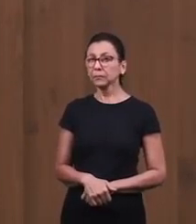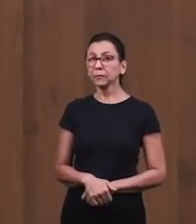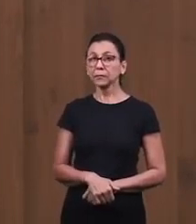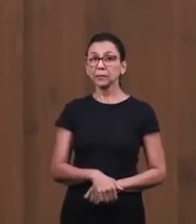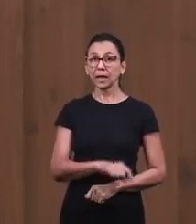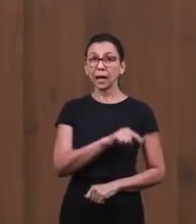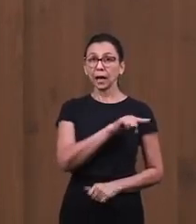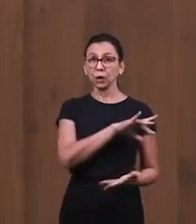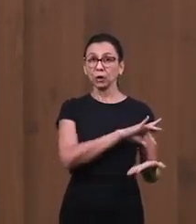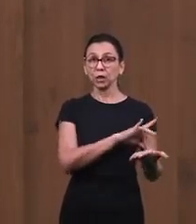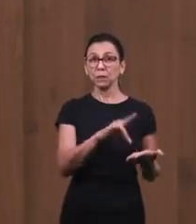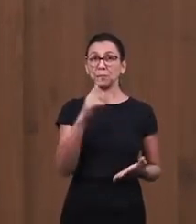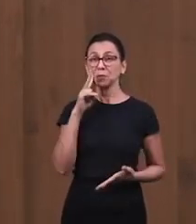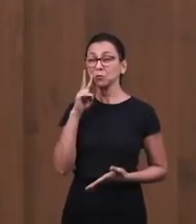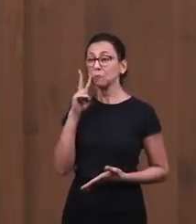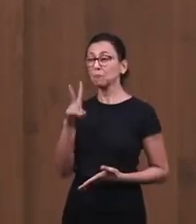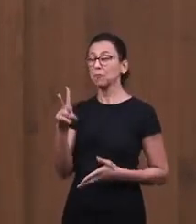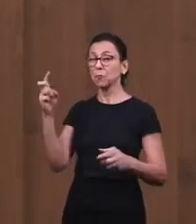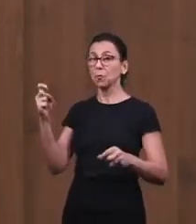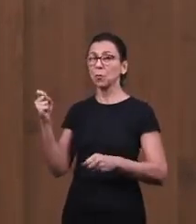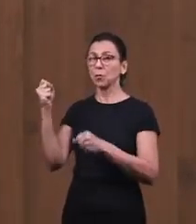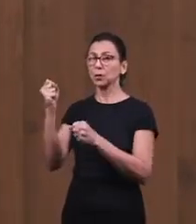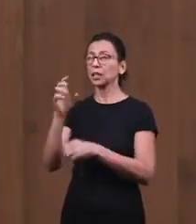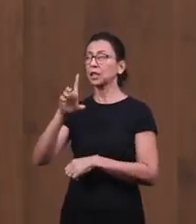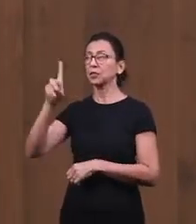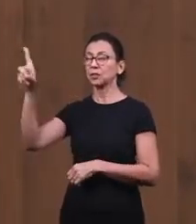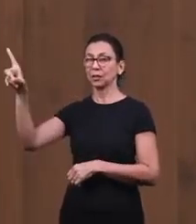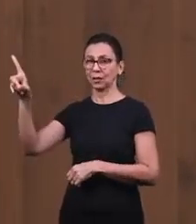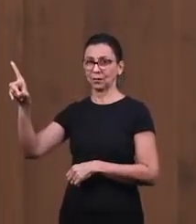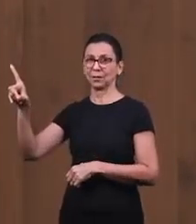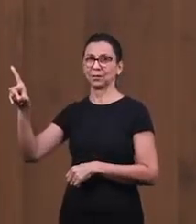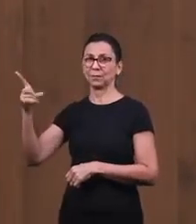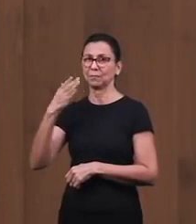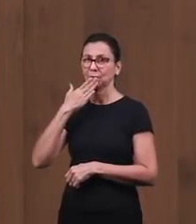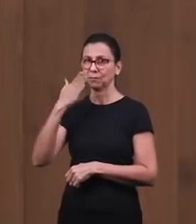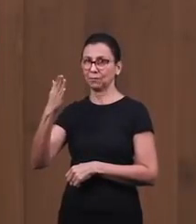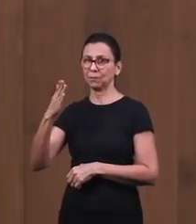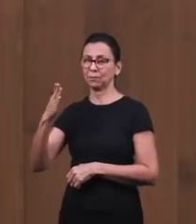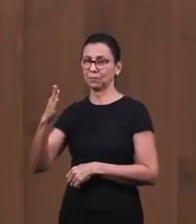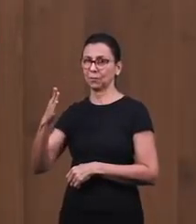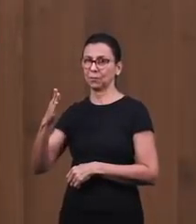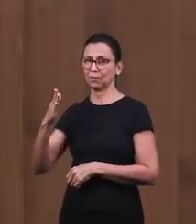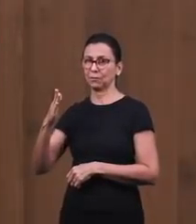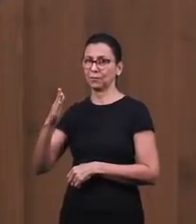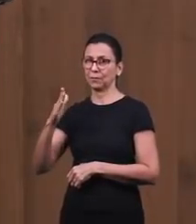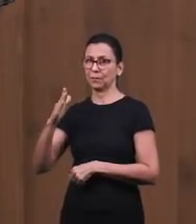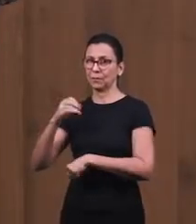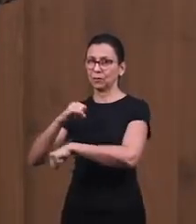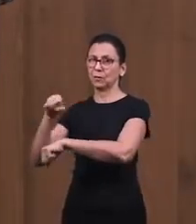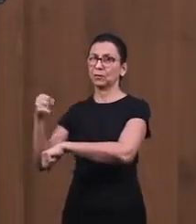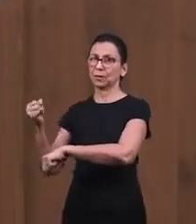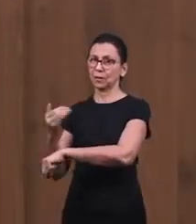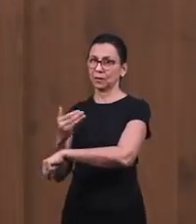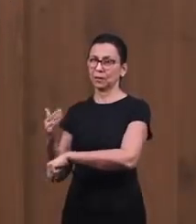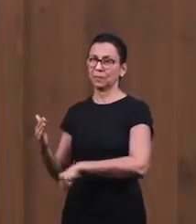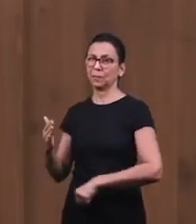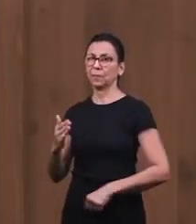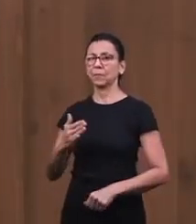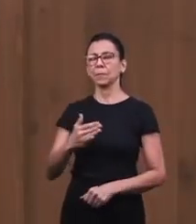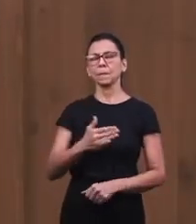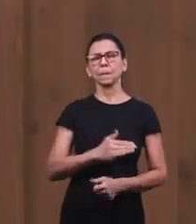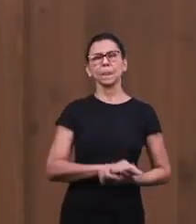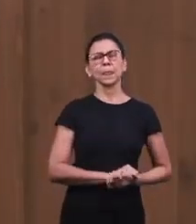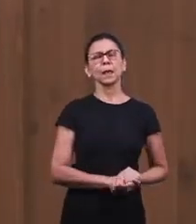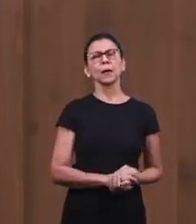they all saw that the Lord had operated in favor of Israel. My beloved, the Lord has a message for us